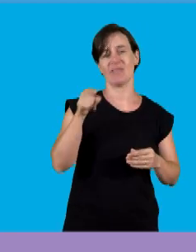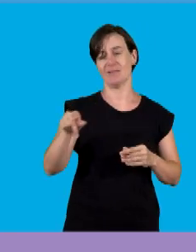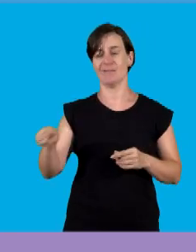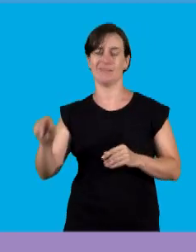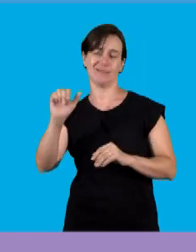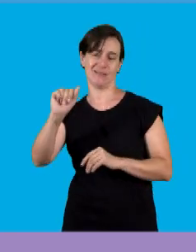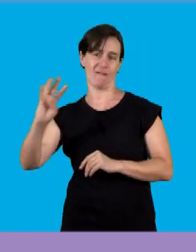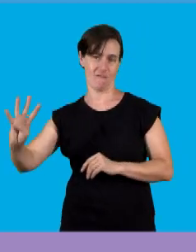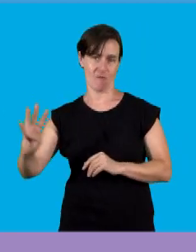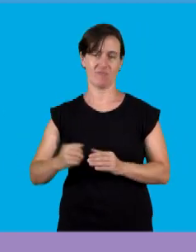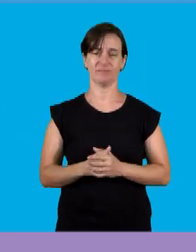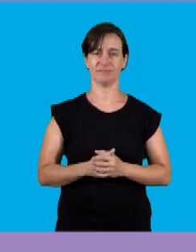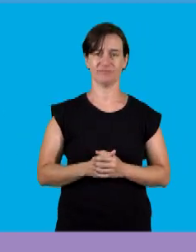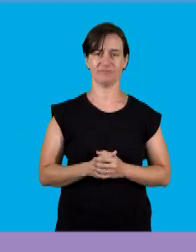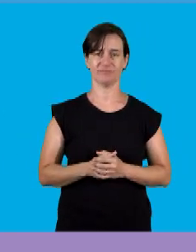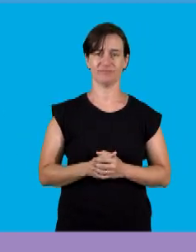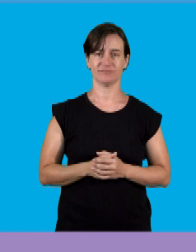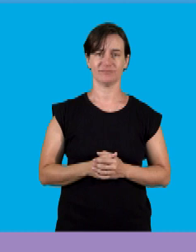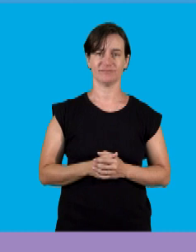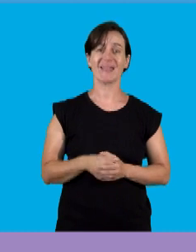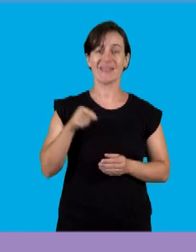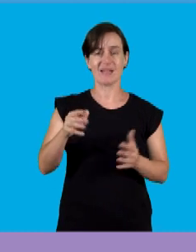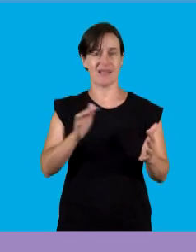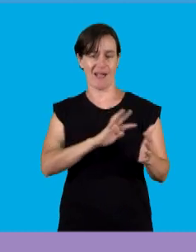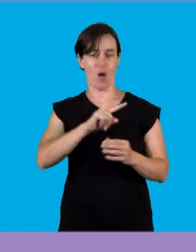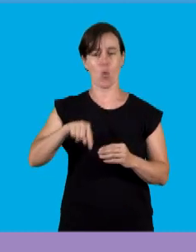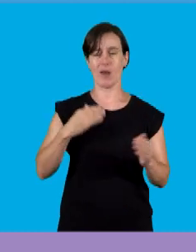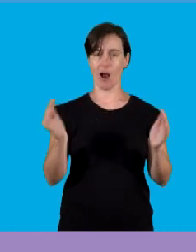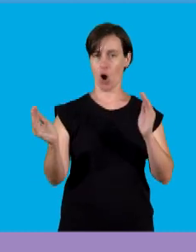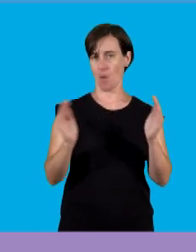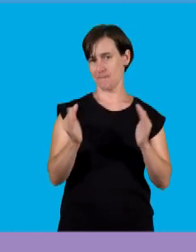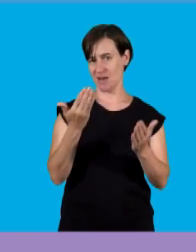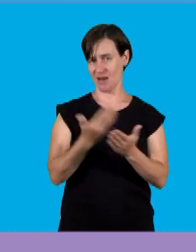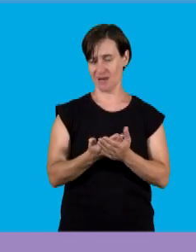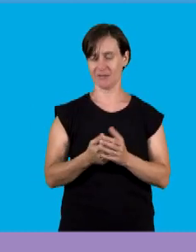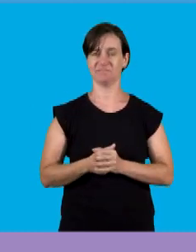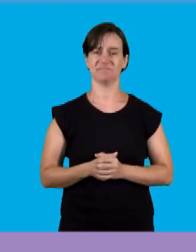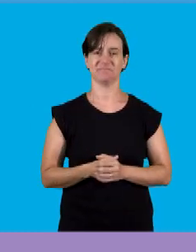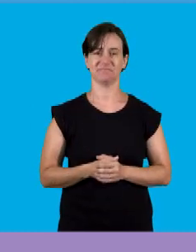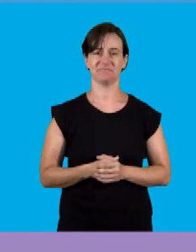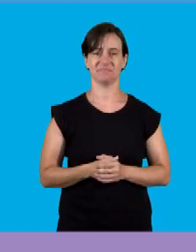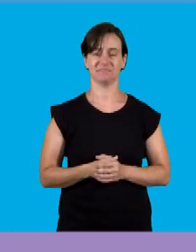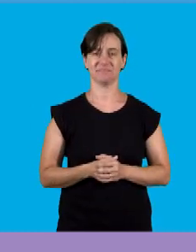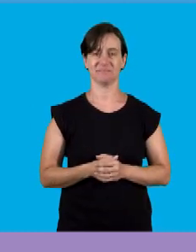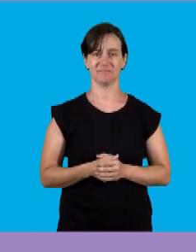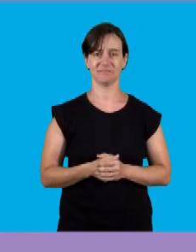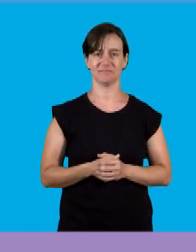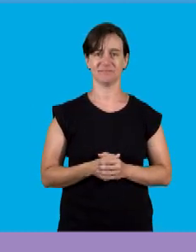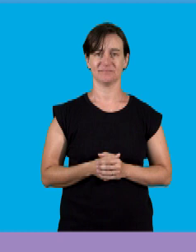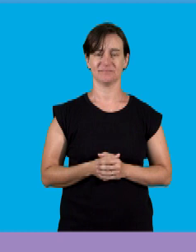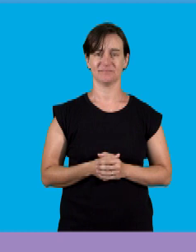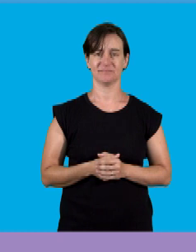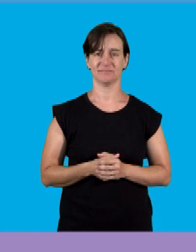than the 64, and that is us comparing those exponents or those